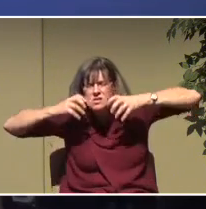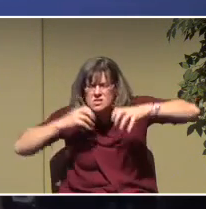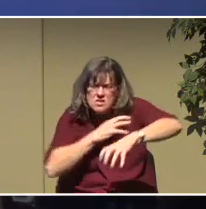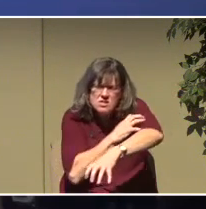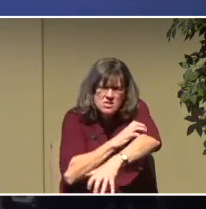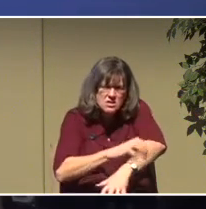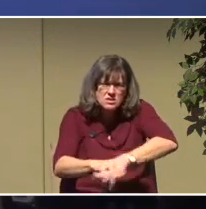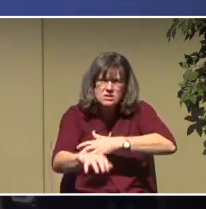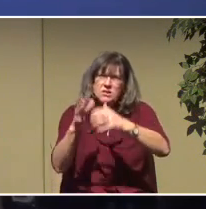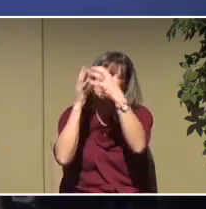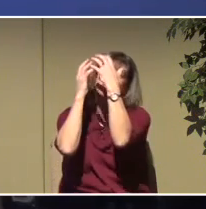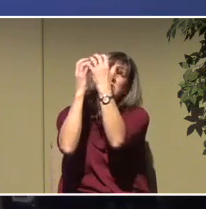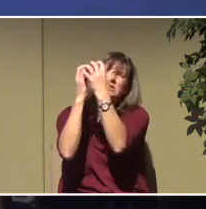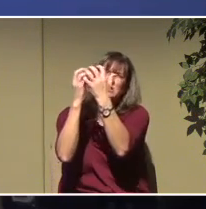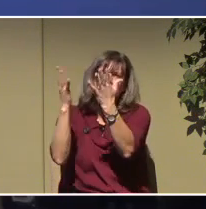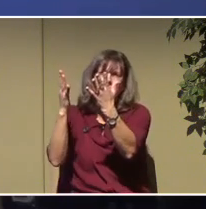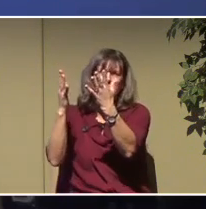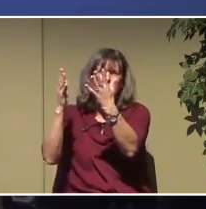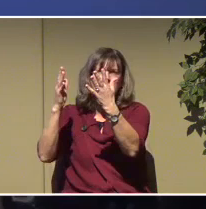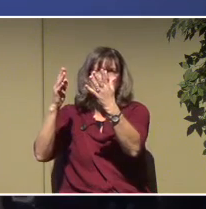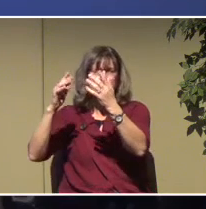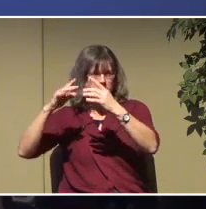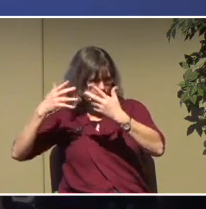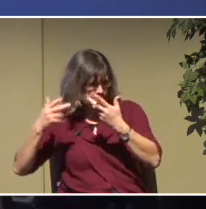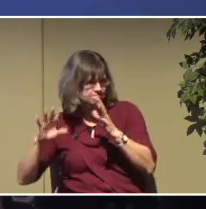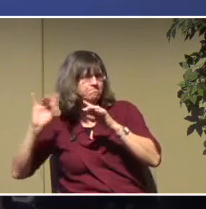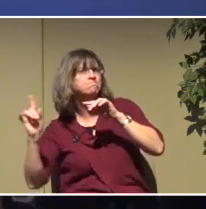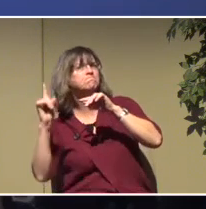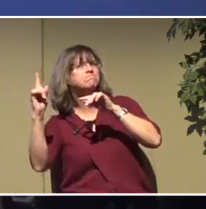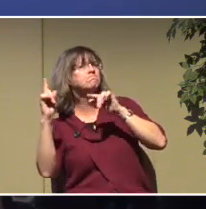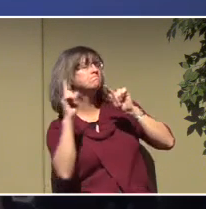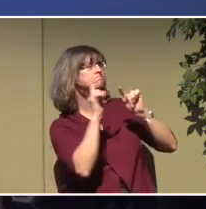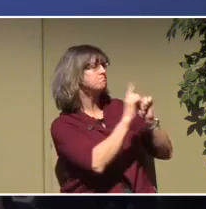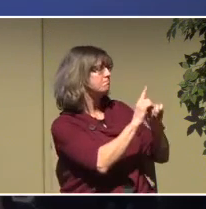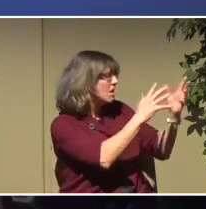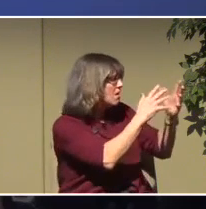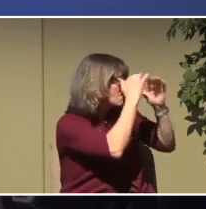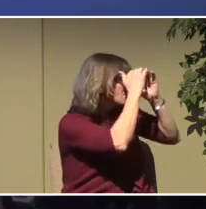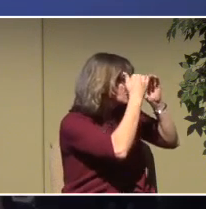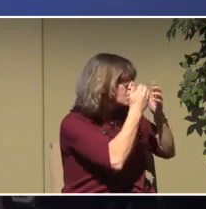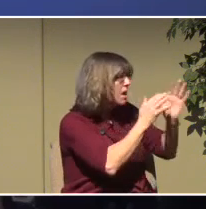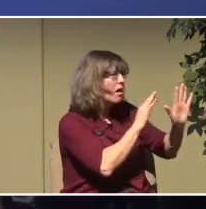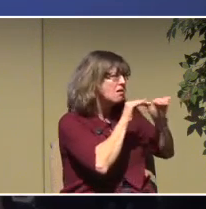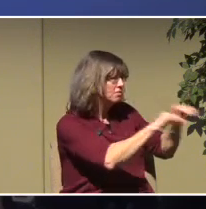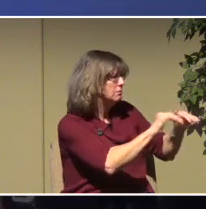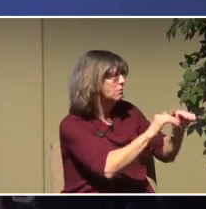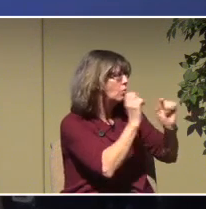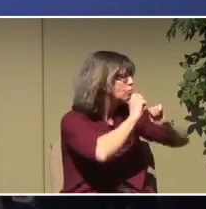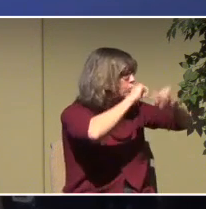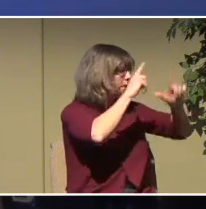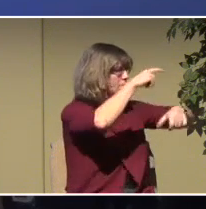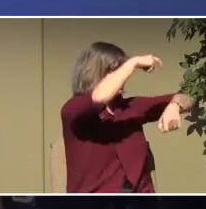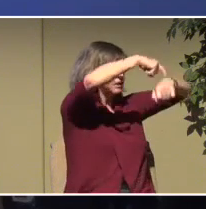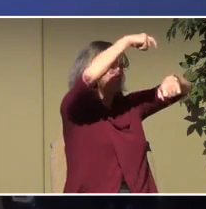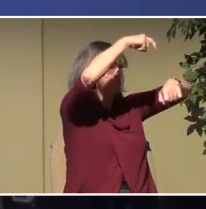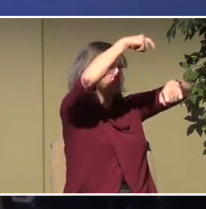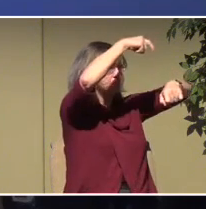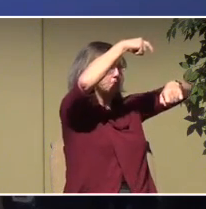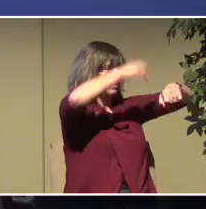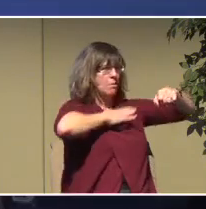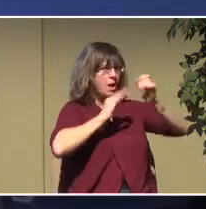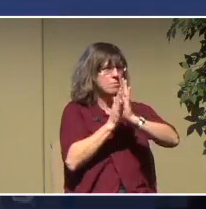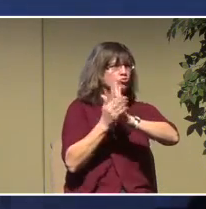Man is betrayed into the hands of sinners. Rise, let us go. Here comes my betrayer."